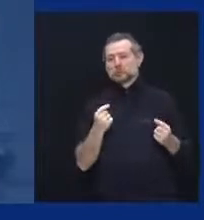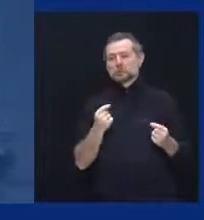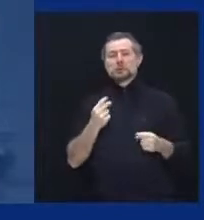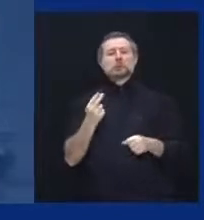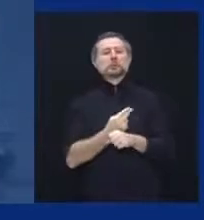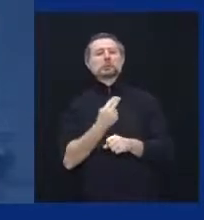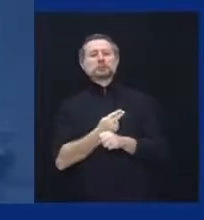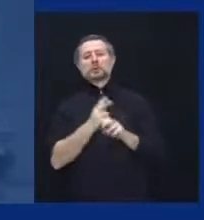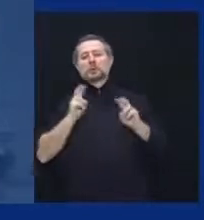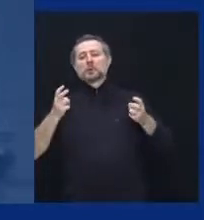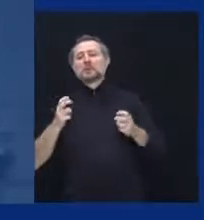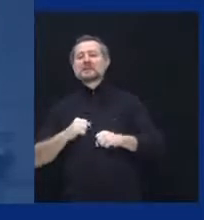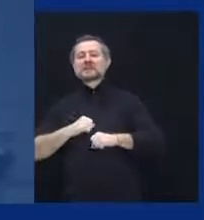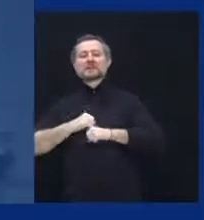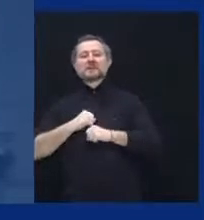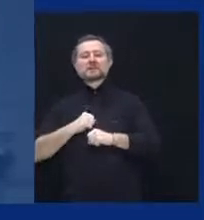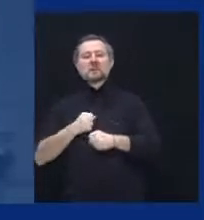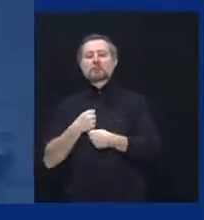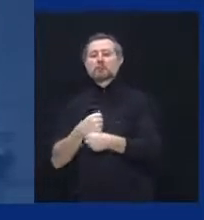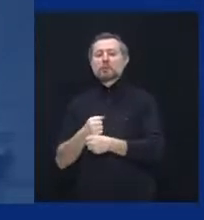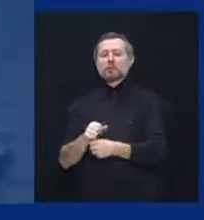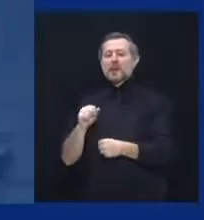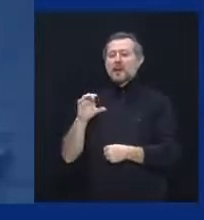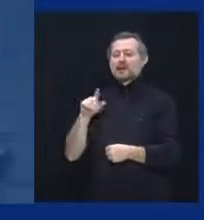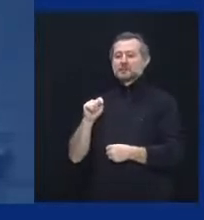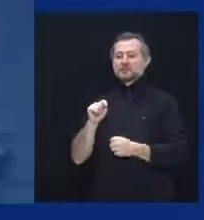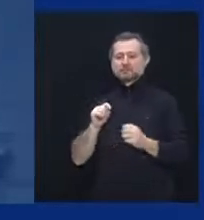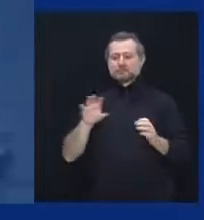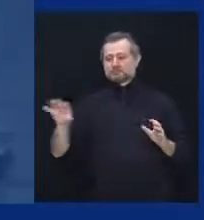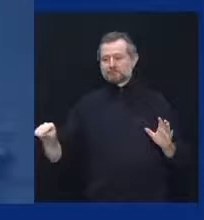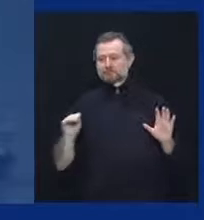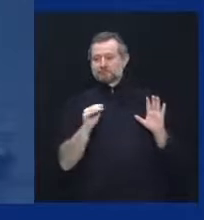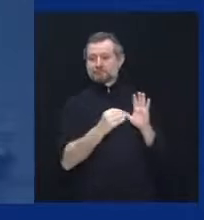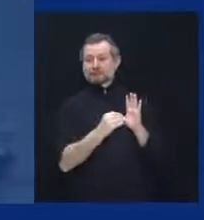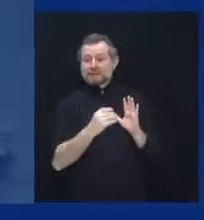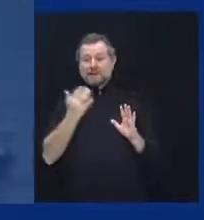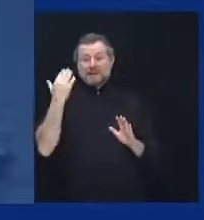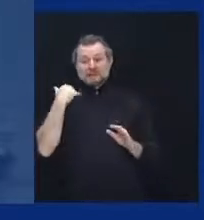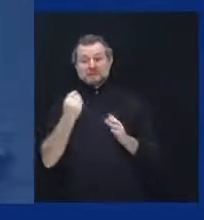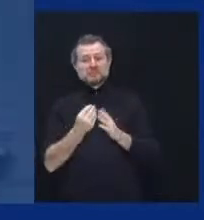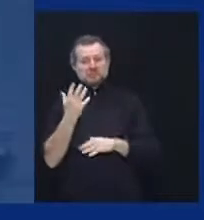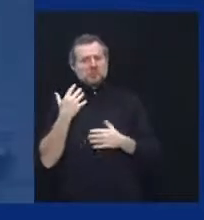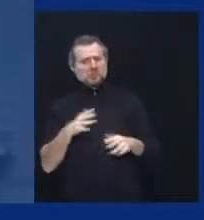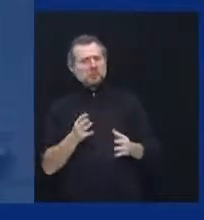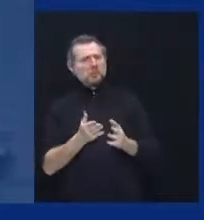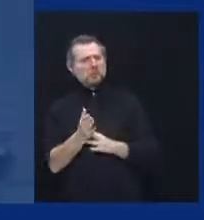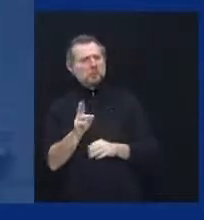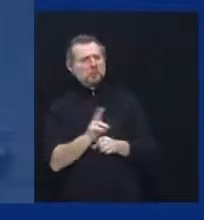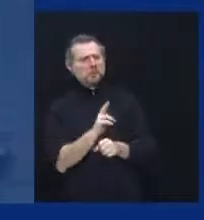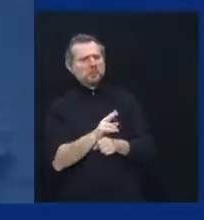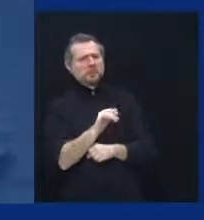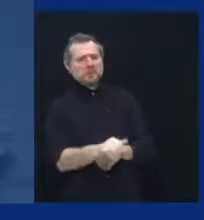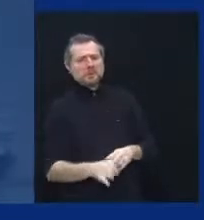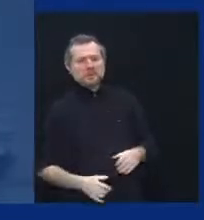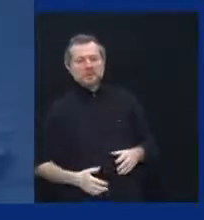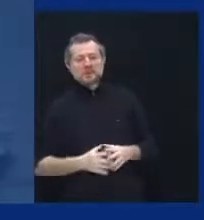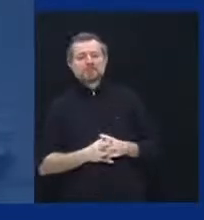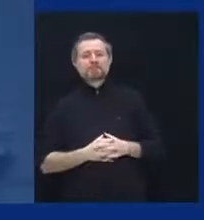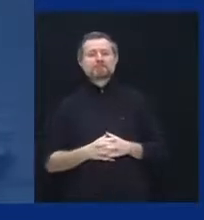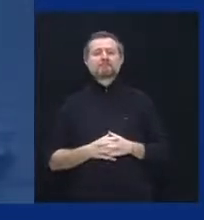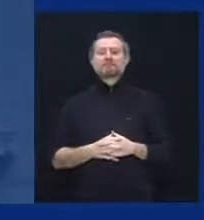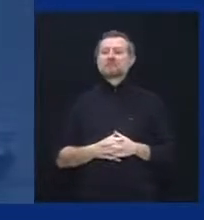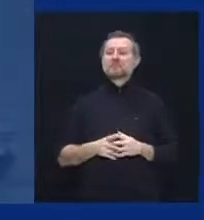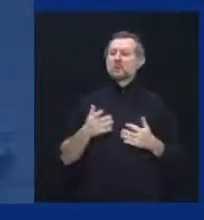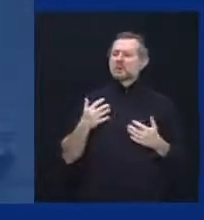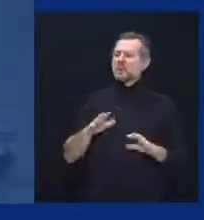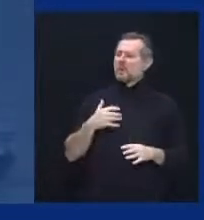Act. We went through this in the spring, and we paid a very high price for it.